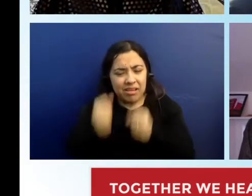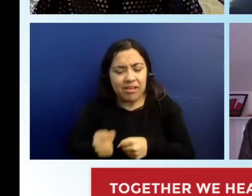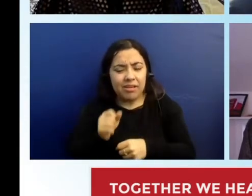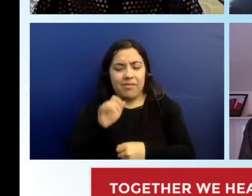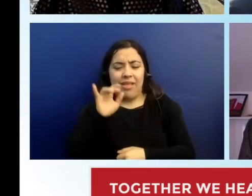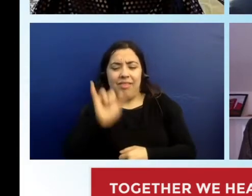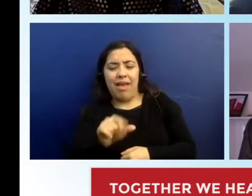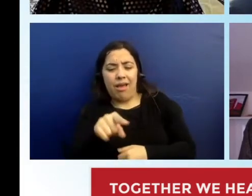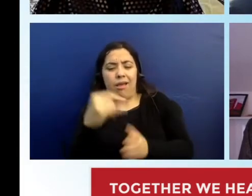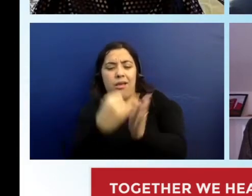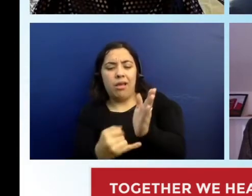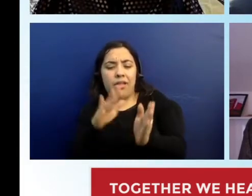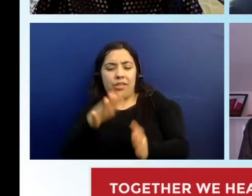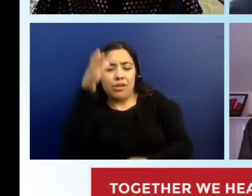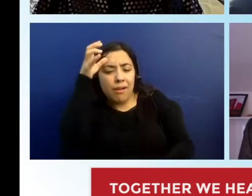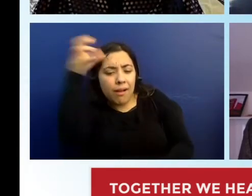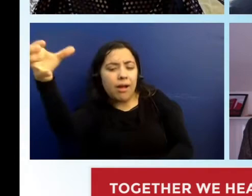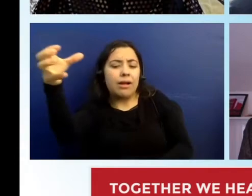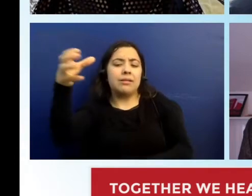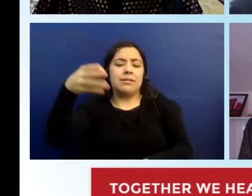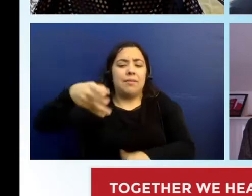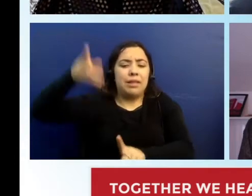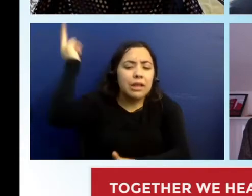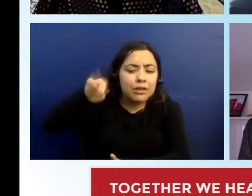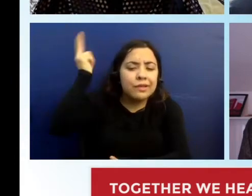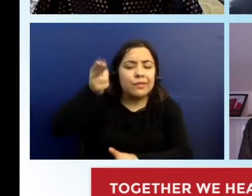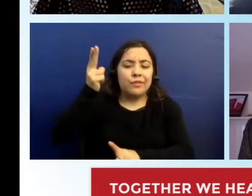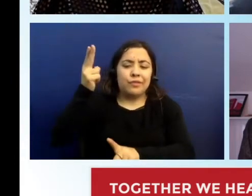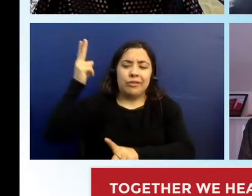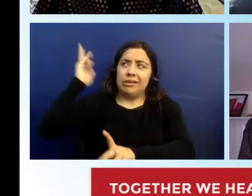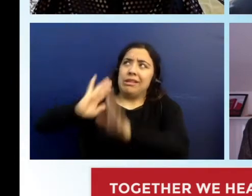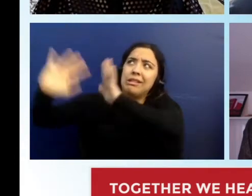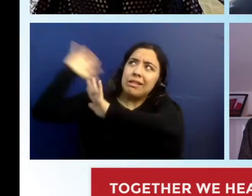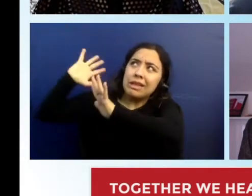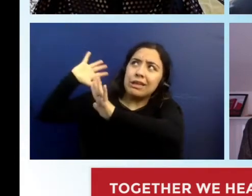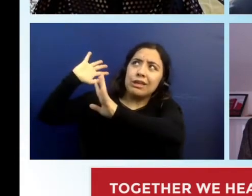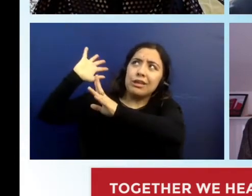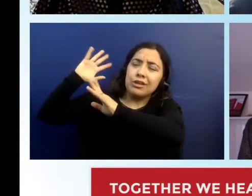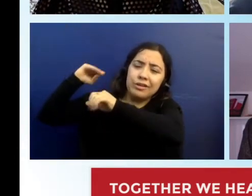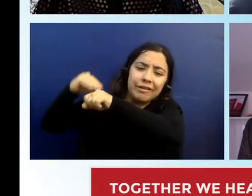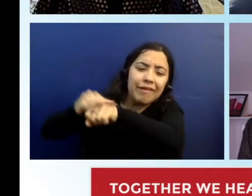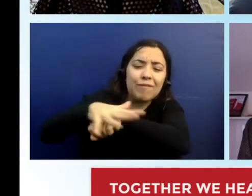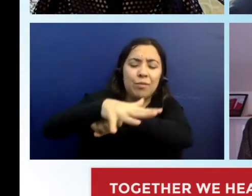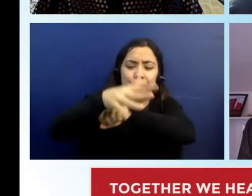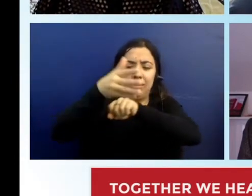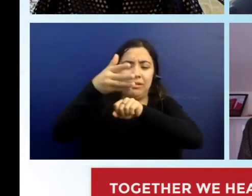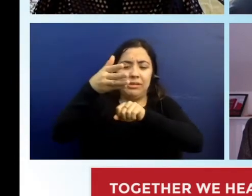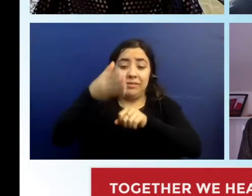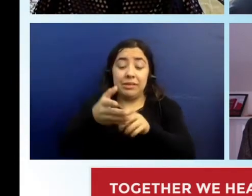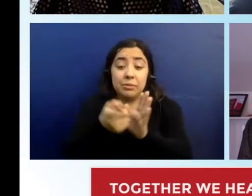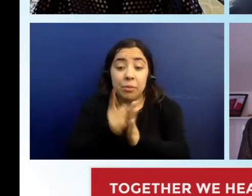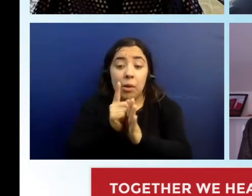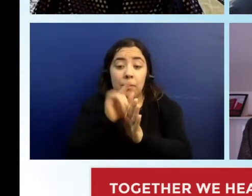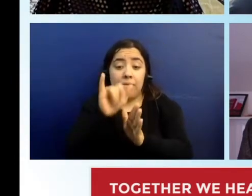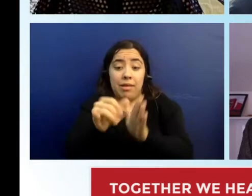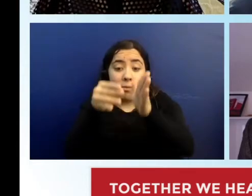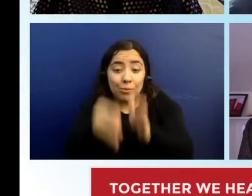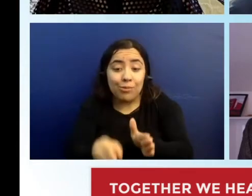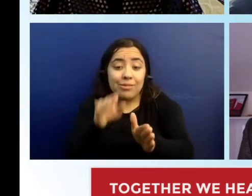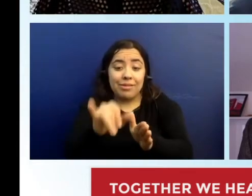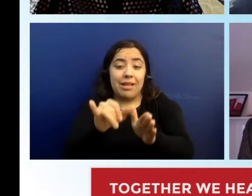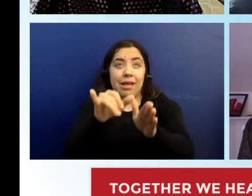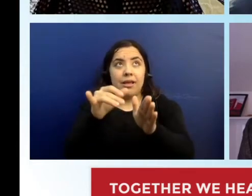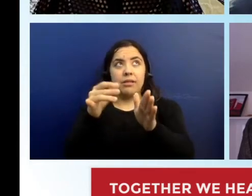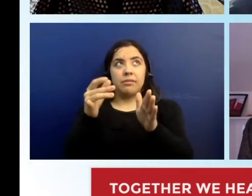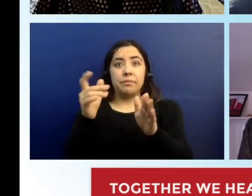the lineage, the ancestry, the power of influence of that moment and that person or that people or that place.